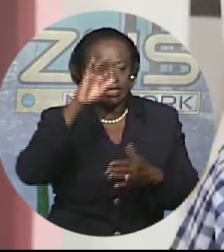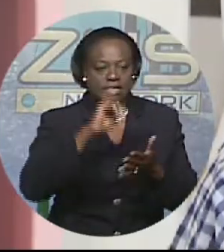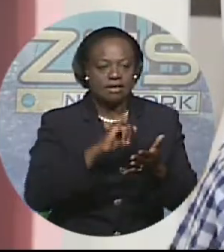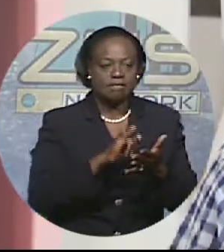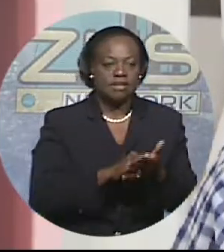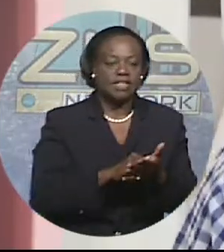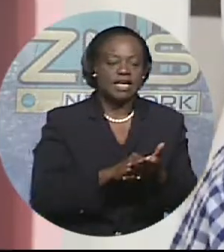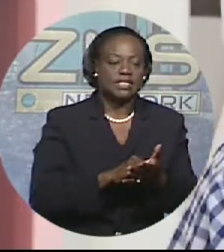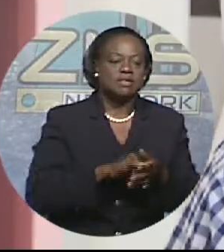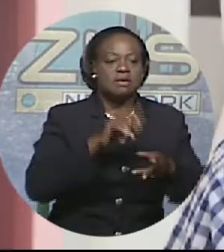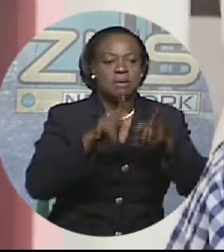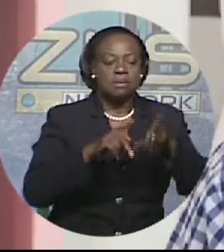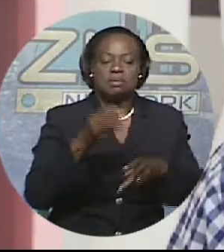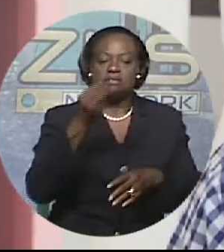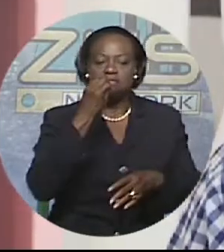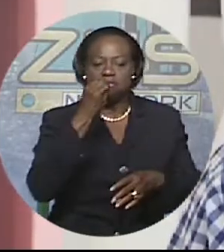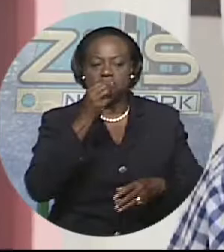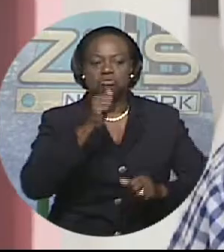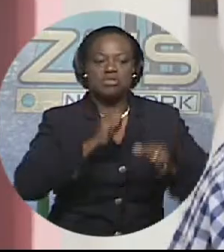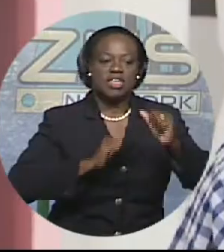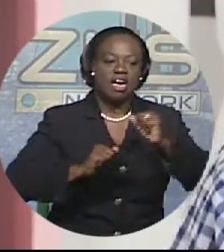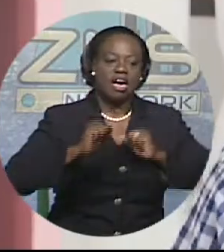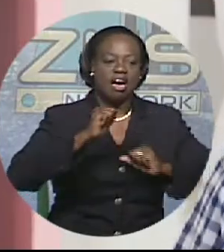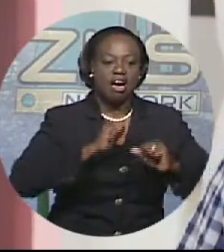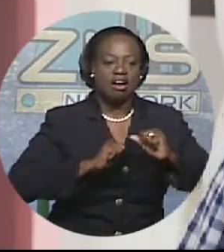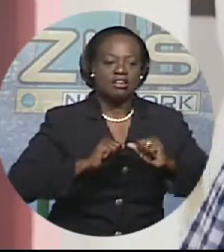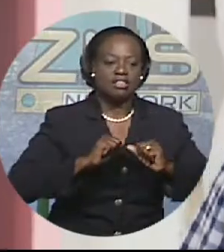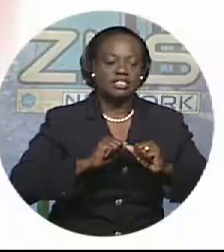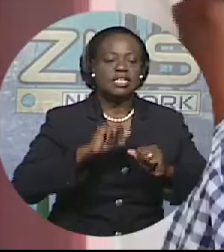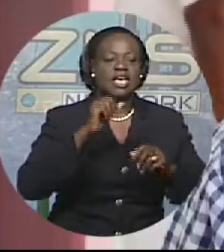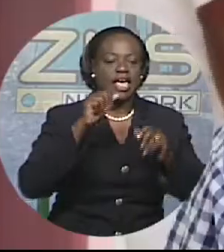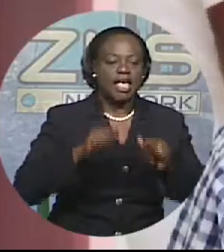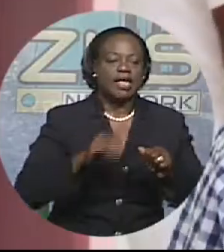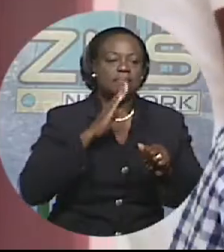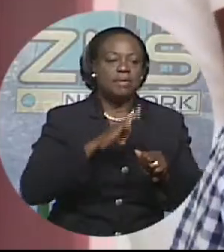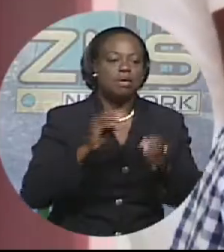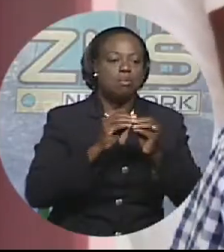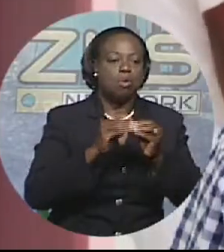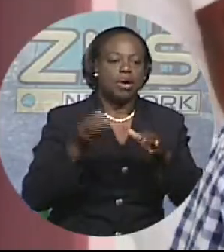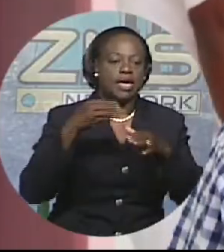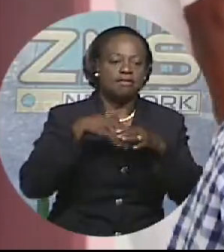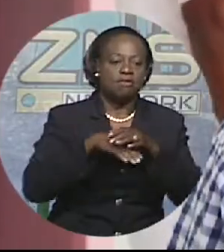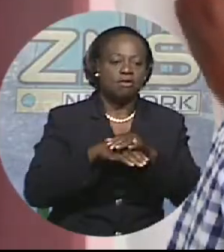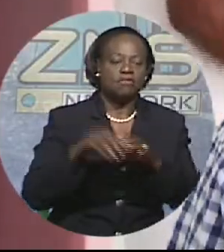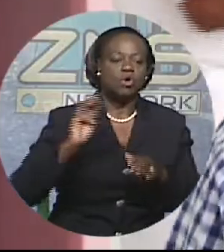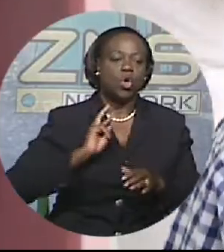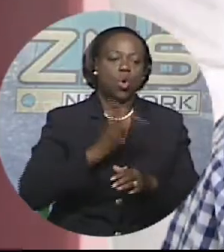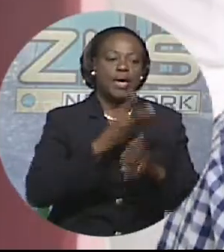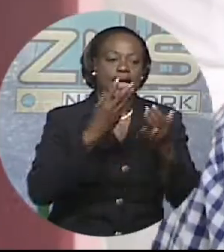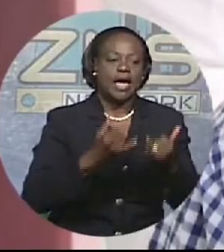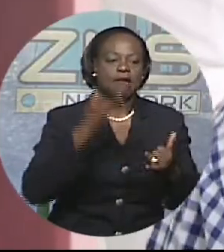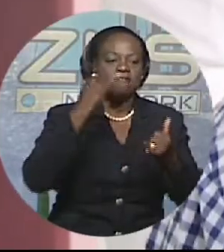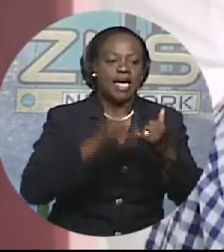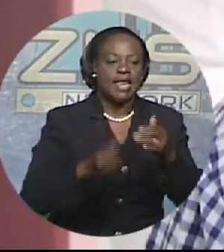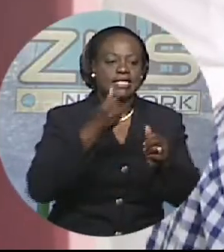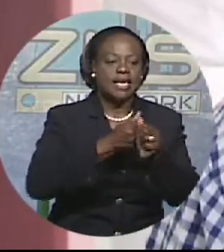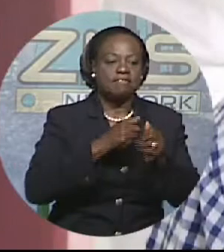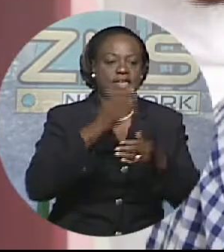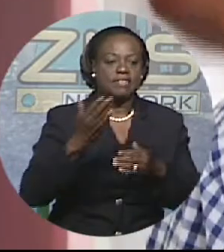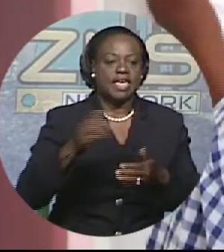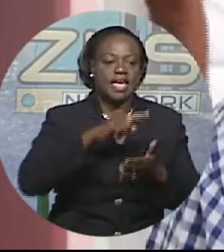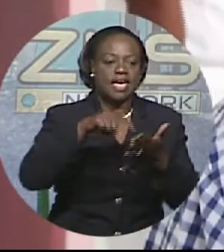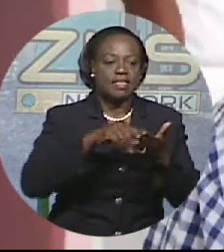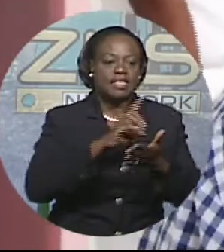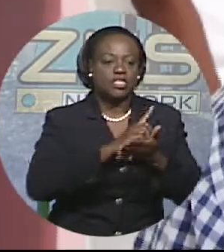the food and art and entertainment industry could be more involved. We are finalizing everything this week, and